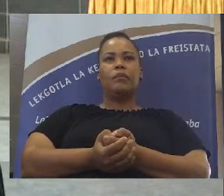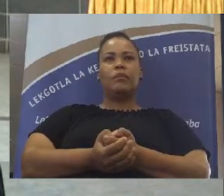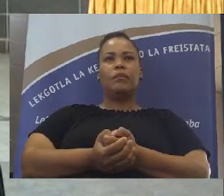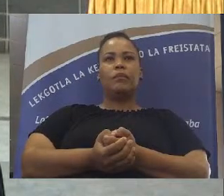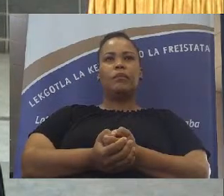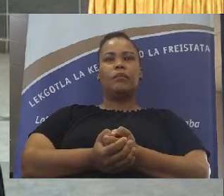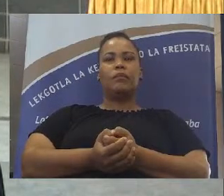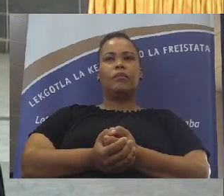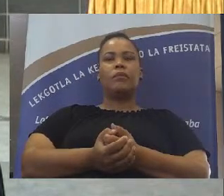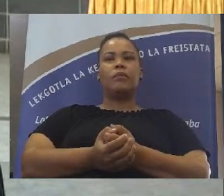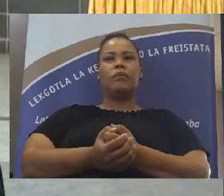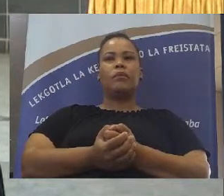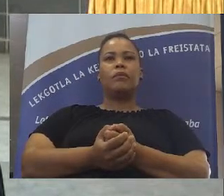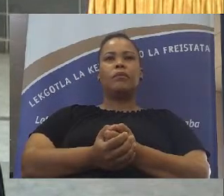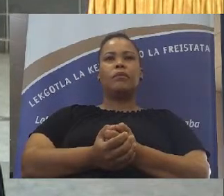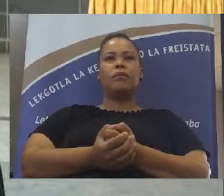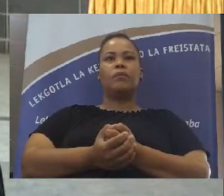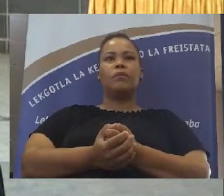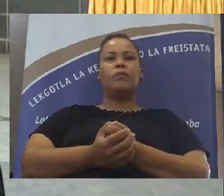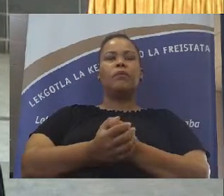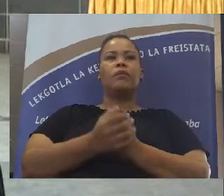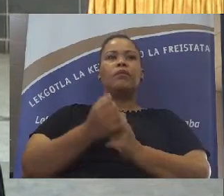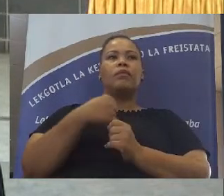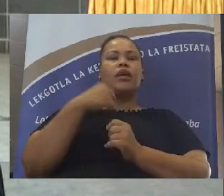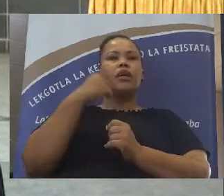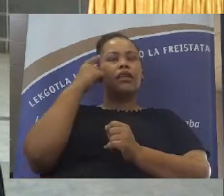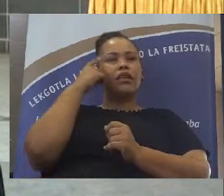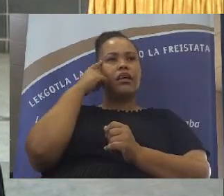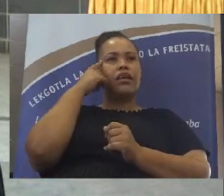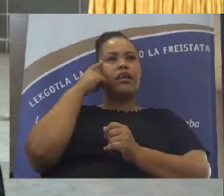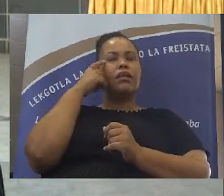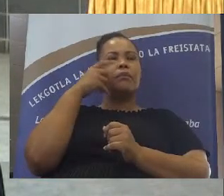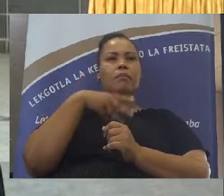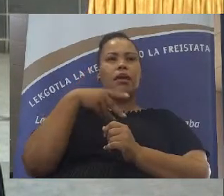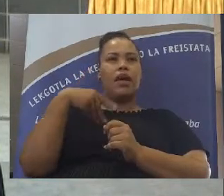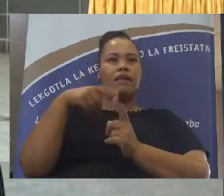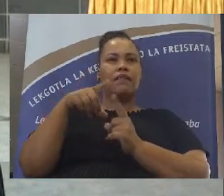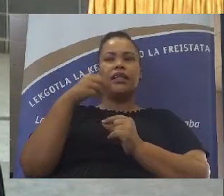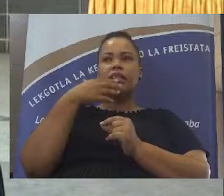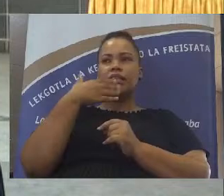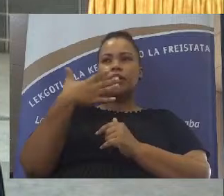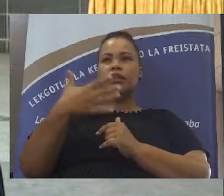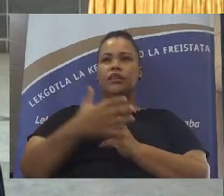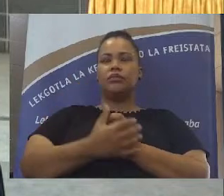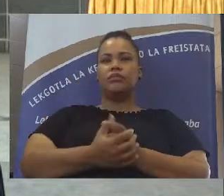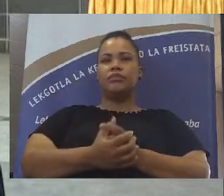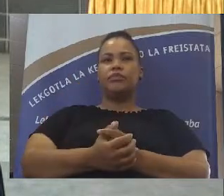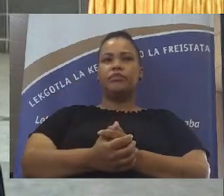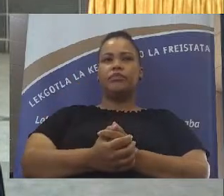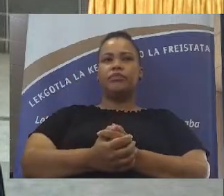I think for me that the sal always make kukumu by ranking.